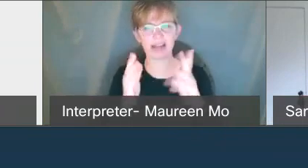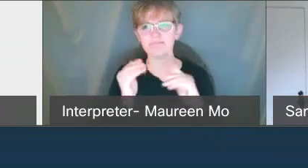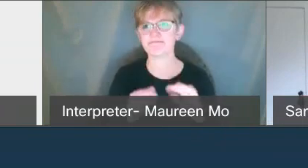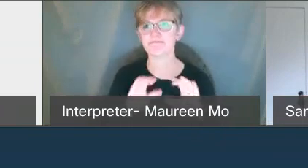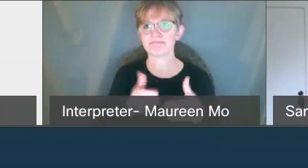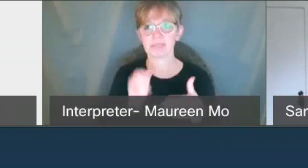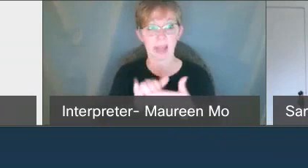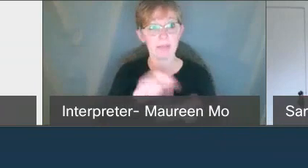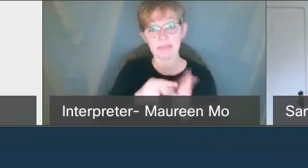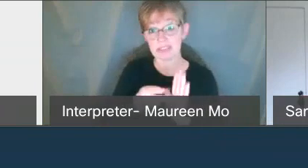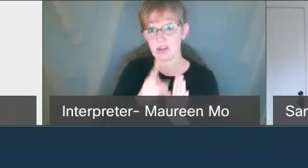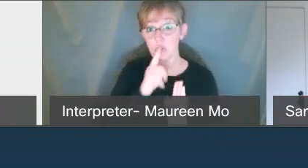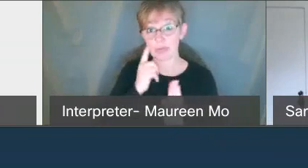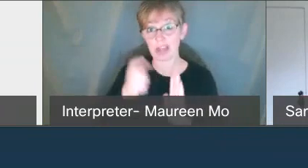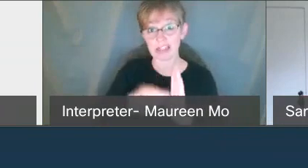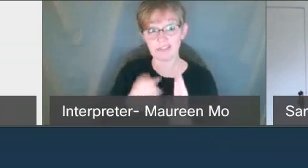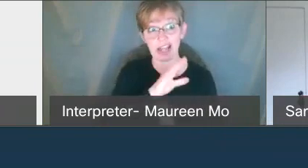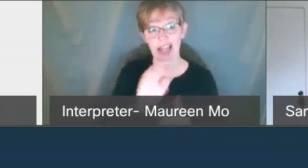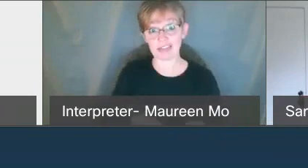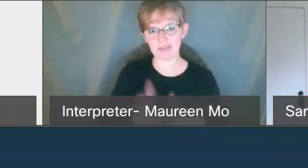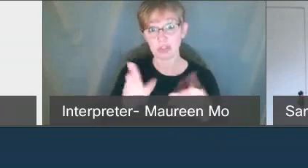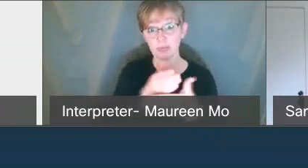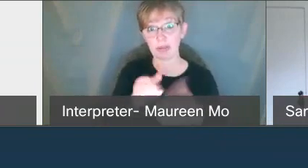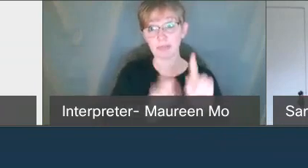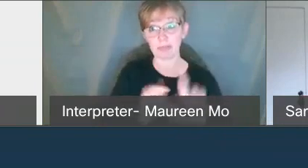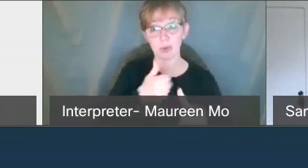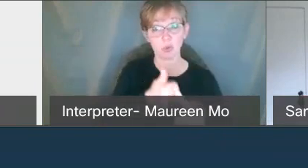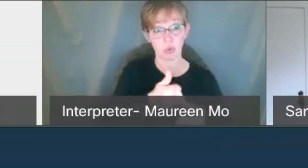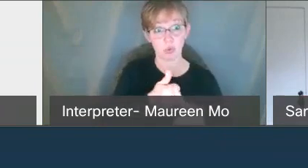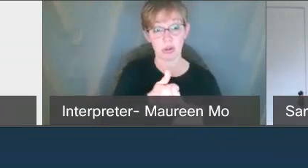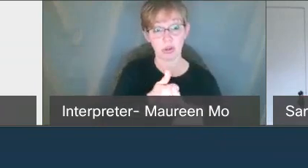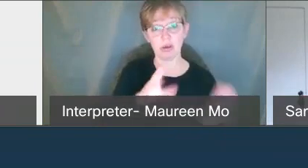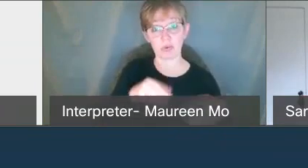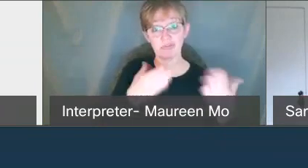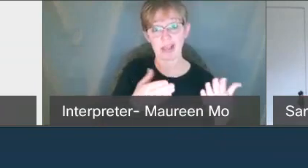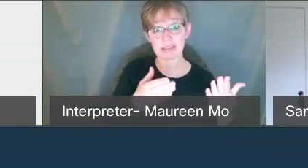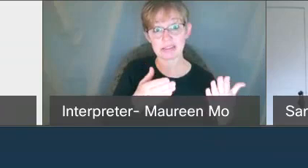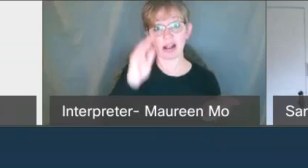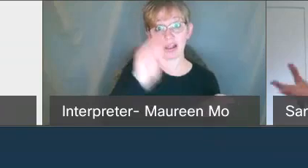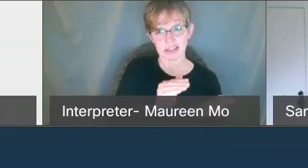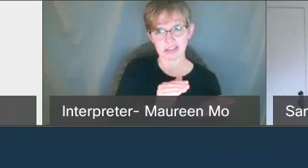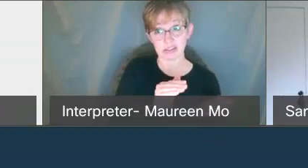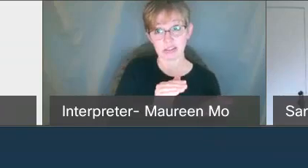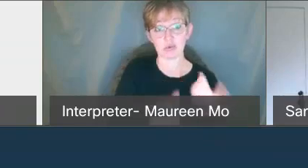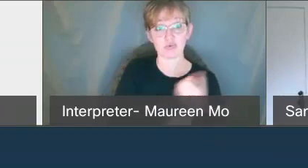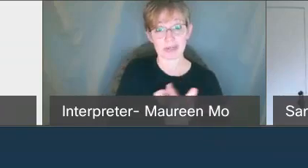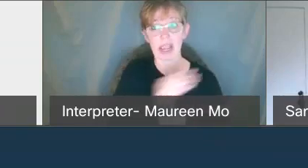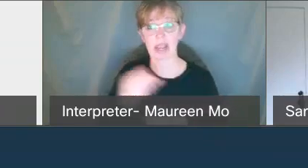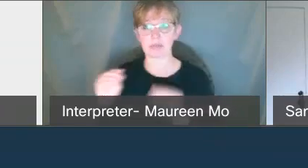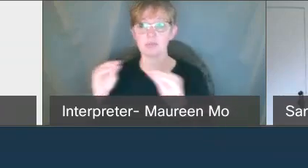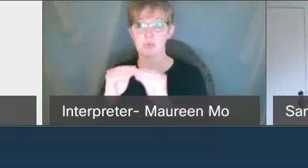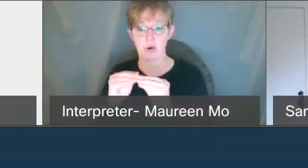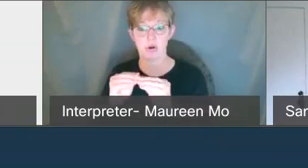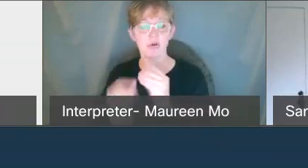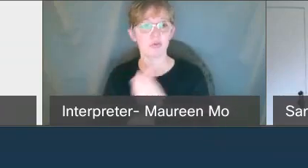they identify and differentiate between people who pose lesser and greater risk to public safety. If you go back to our